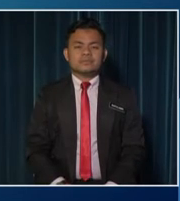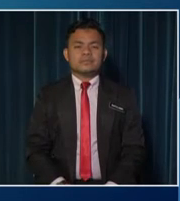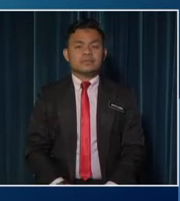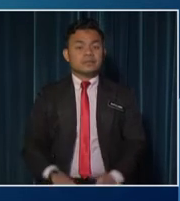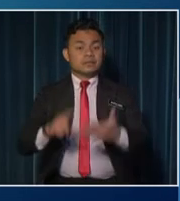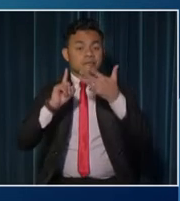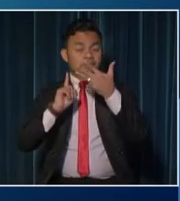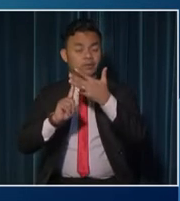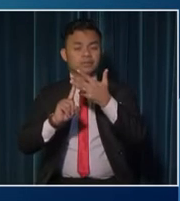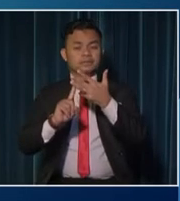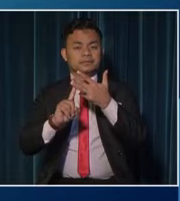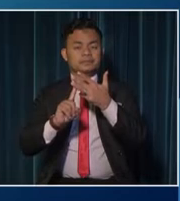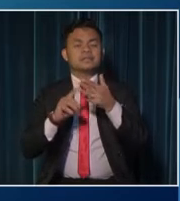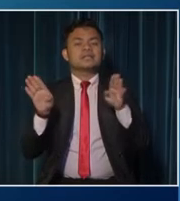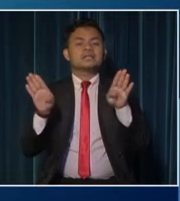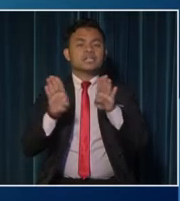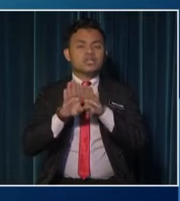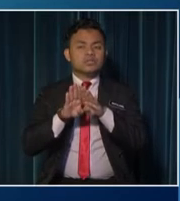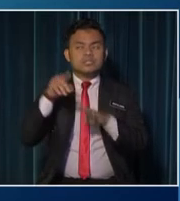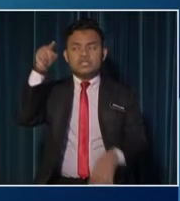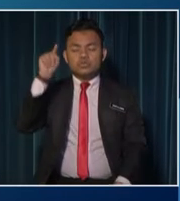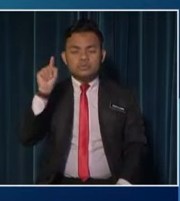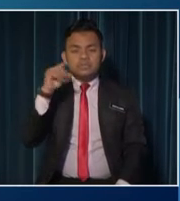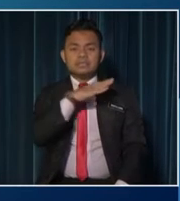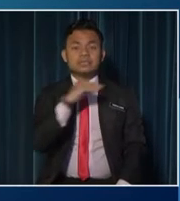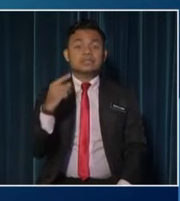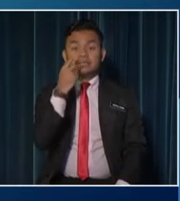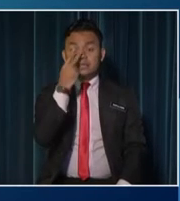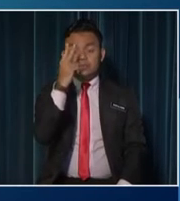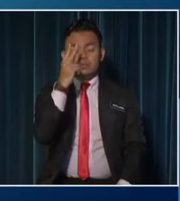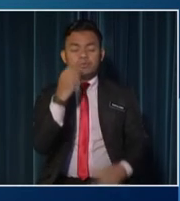Fourth, close the switch and observe the bulb.